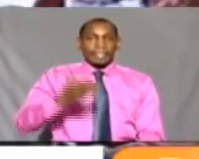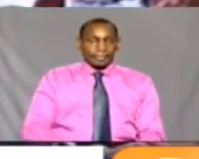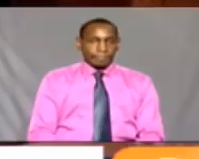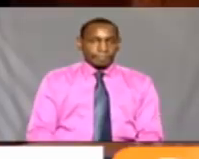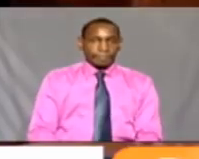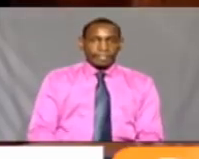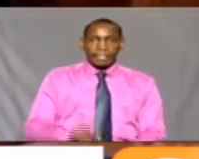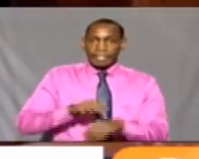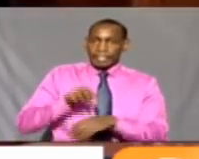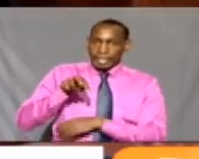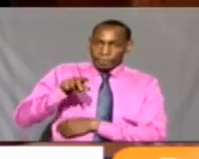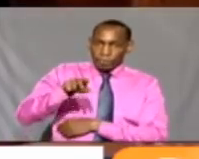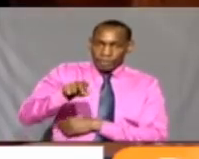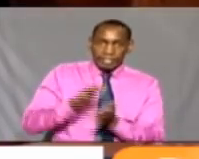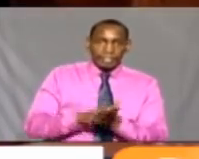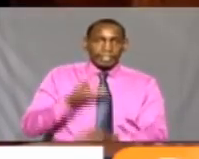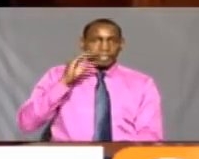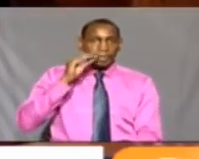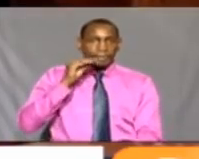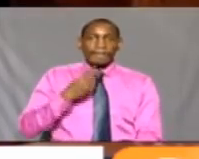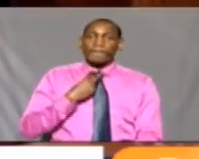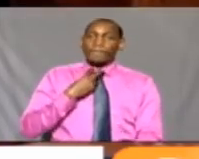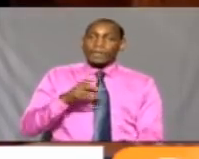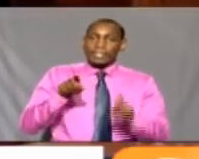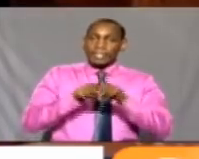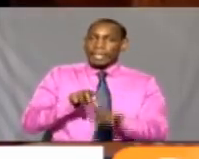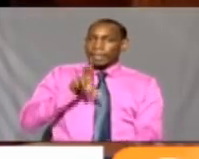like a duck, quacks like a duck,